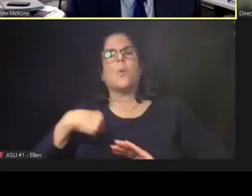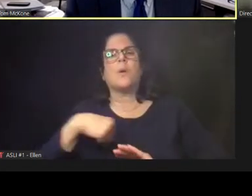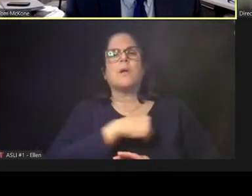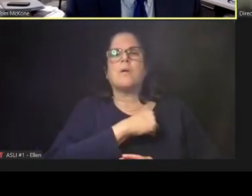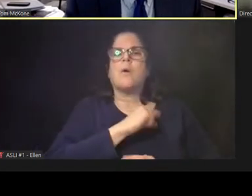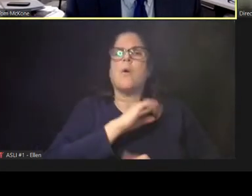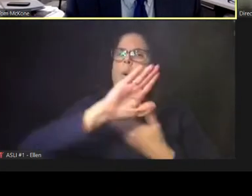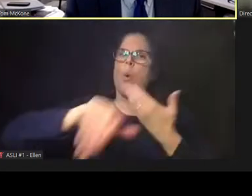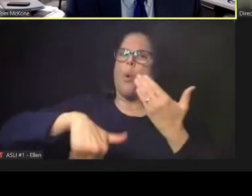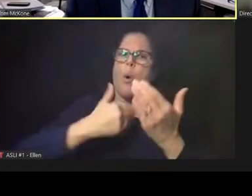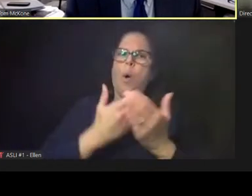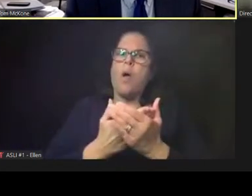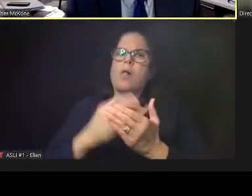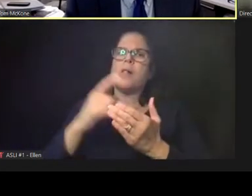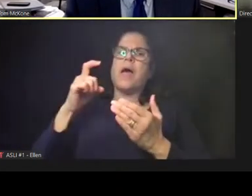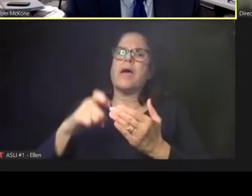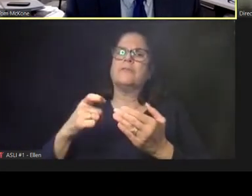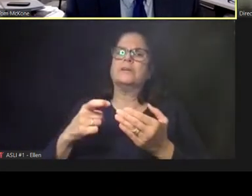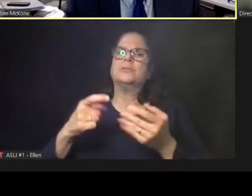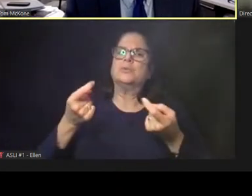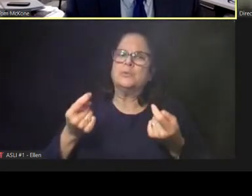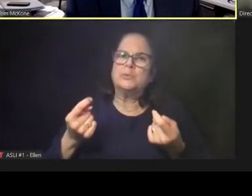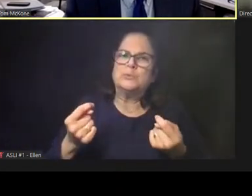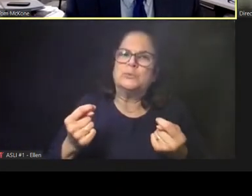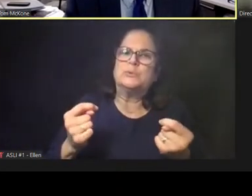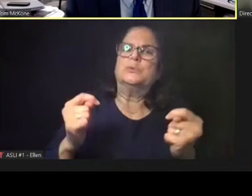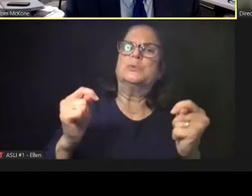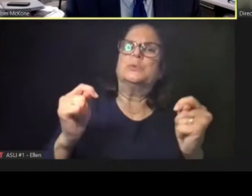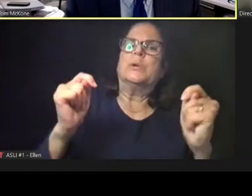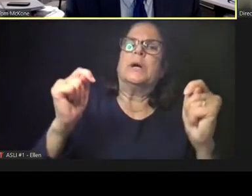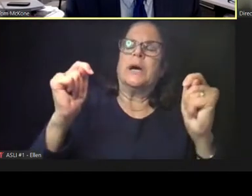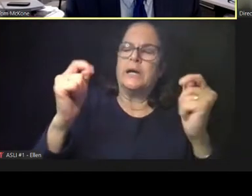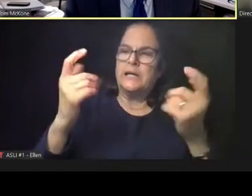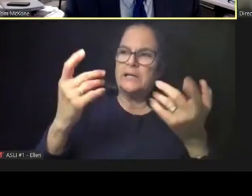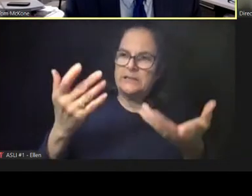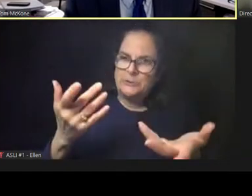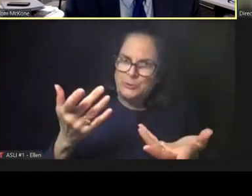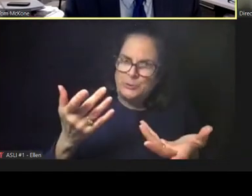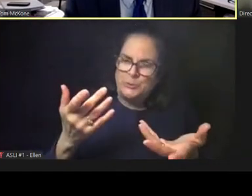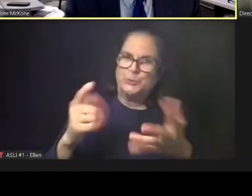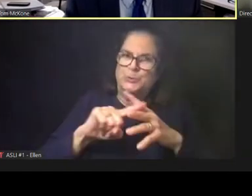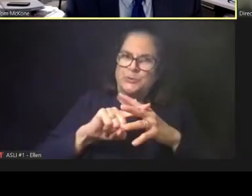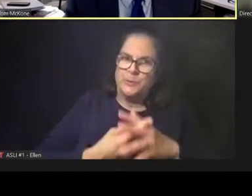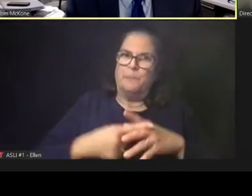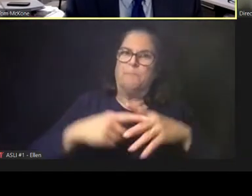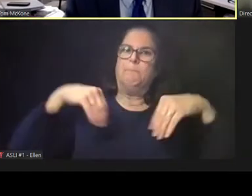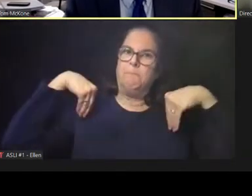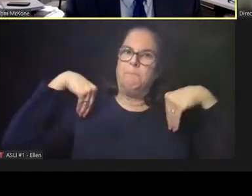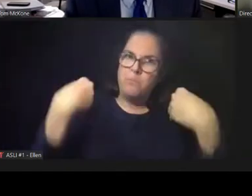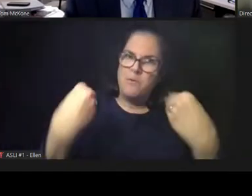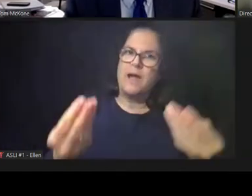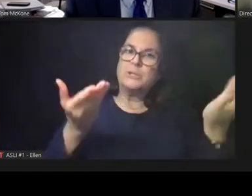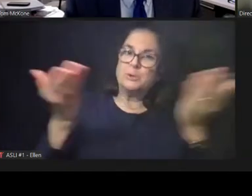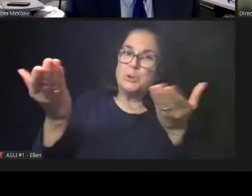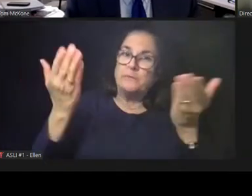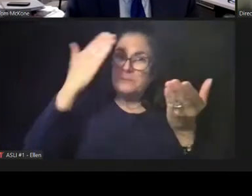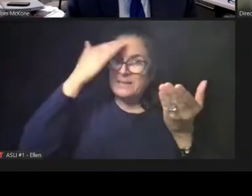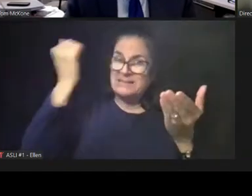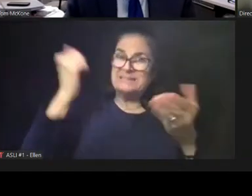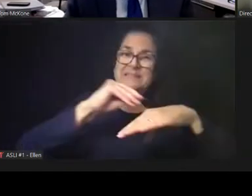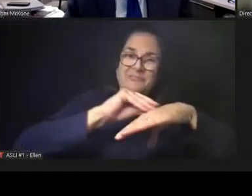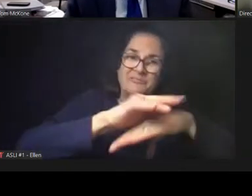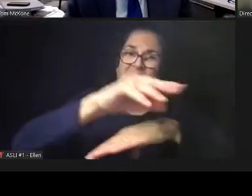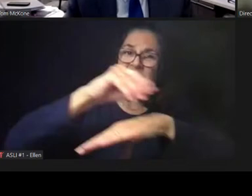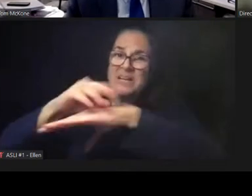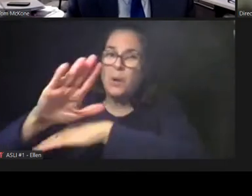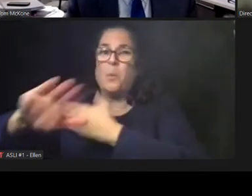into providing these services because of the impact it's having on public transit around the country. Thank you.